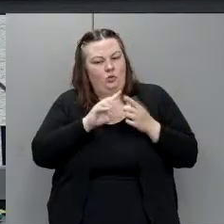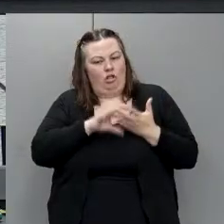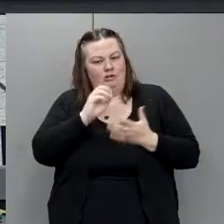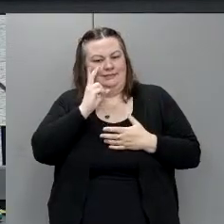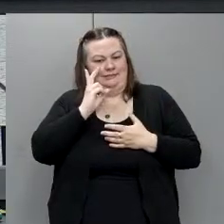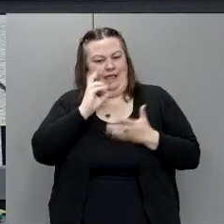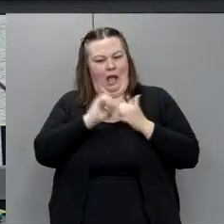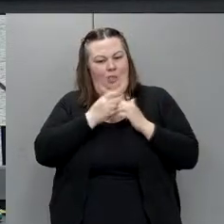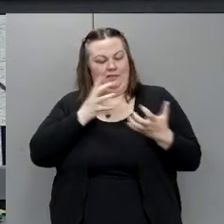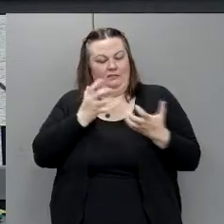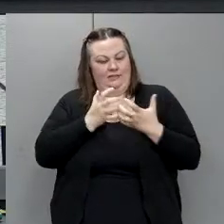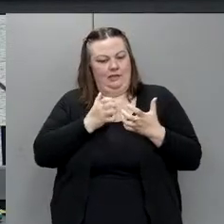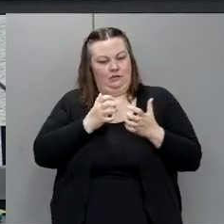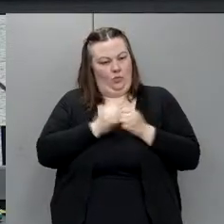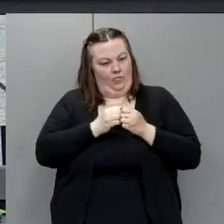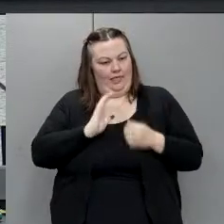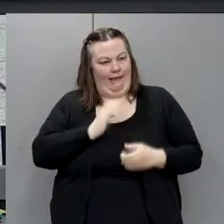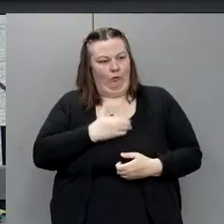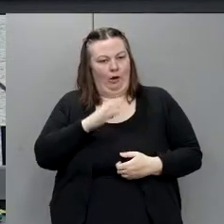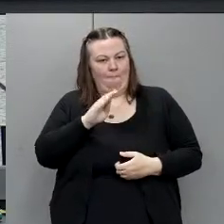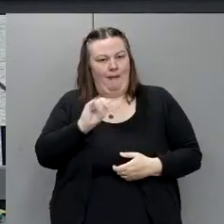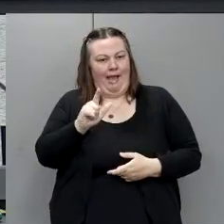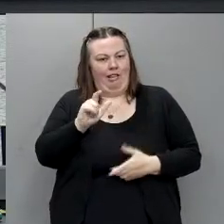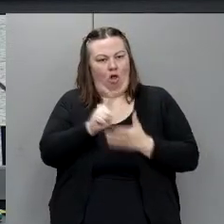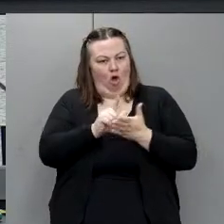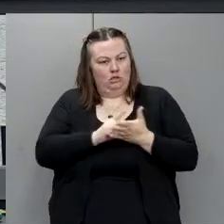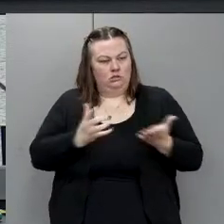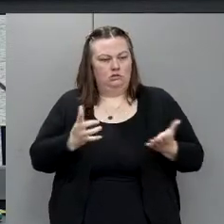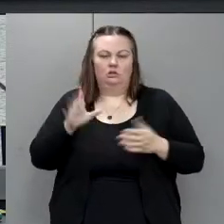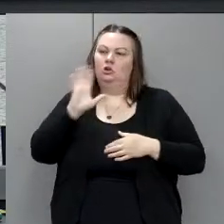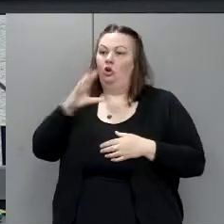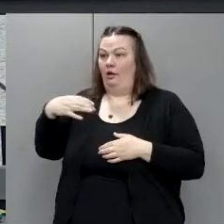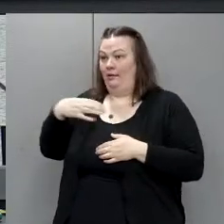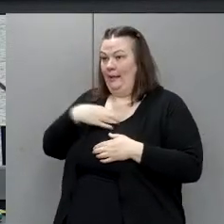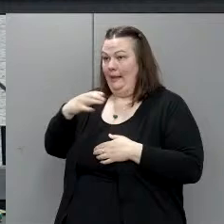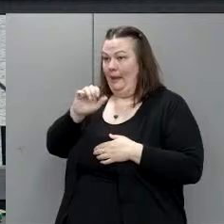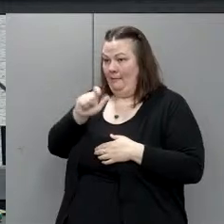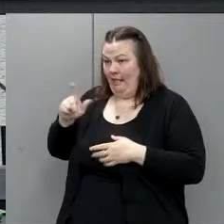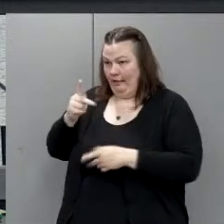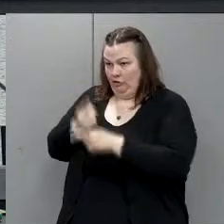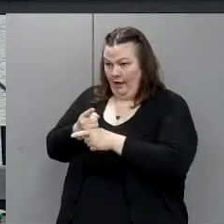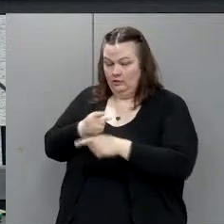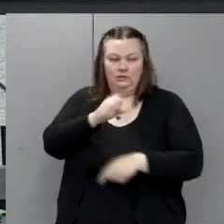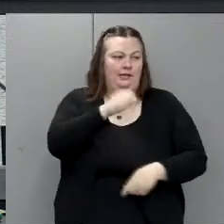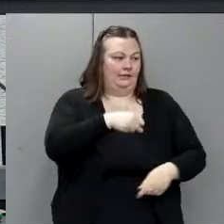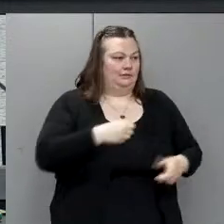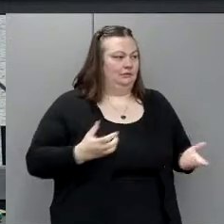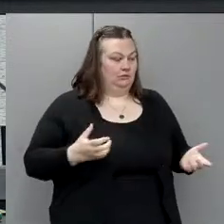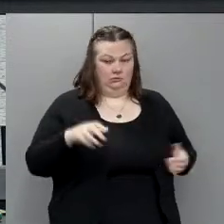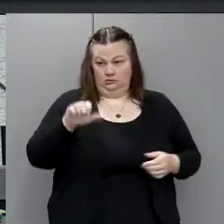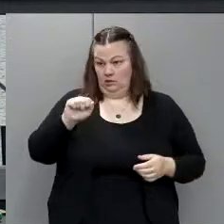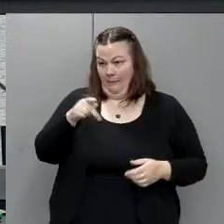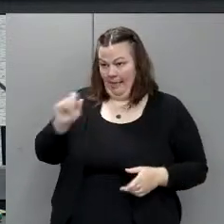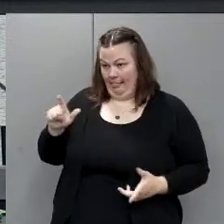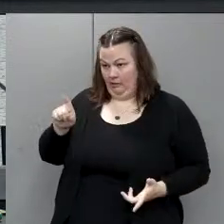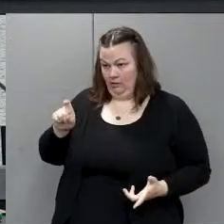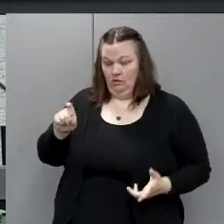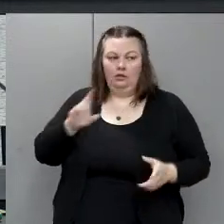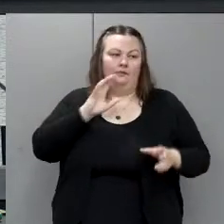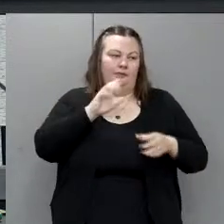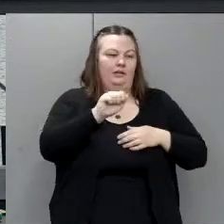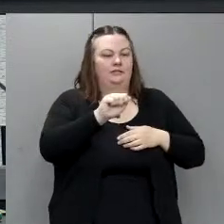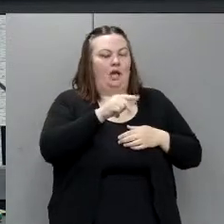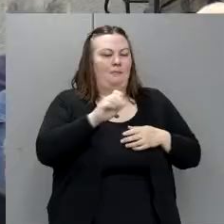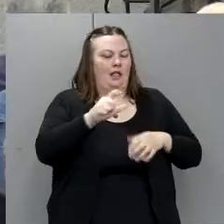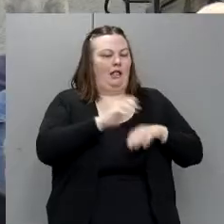how this fits in with our bylaws. You're appealing, correct? Yes. You're appealing. There's an appeal